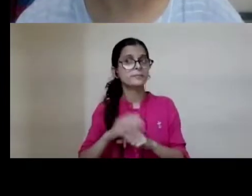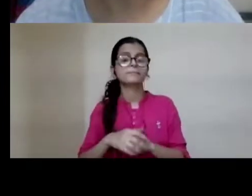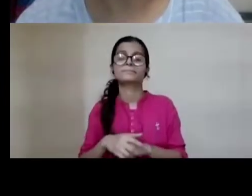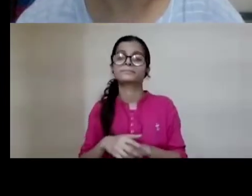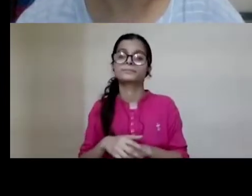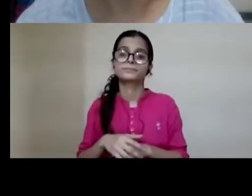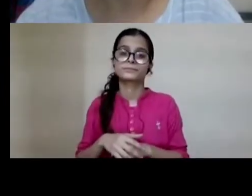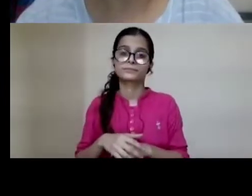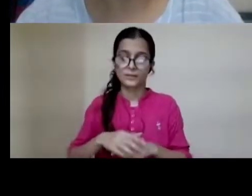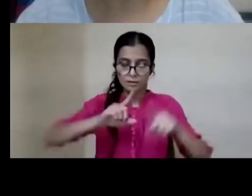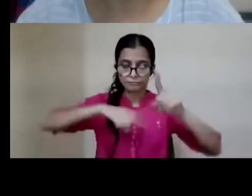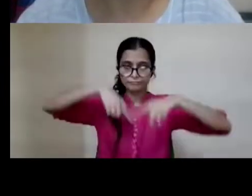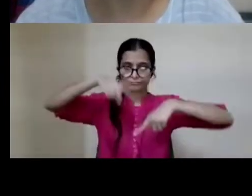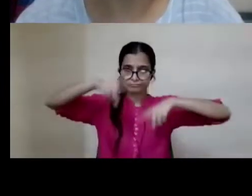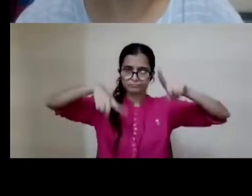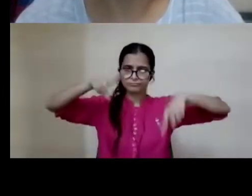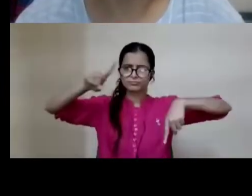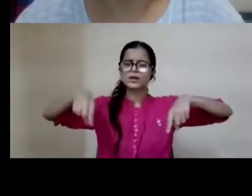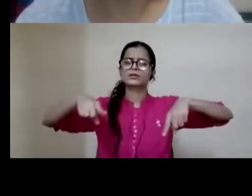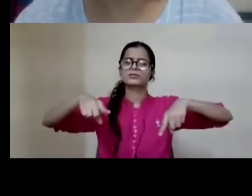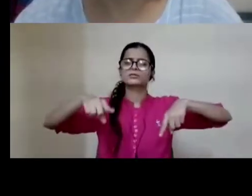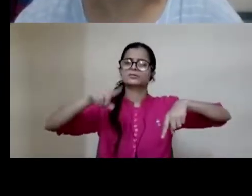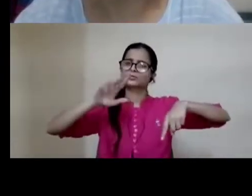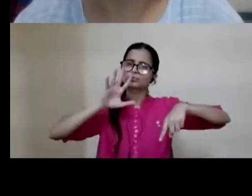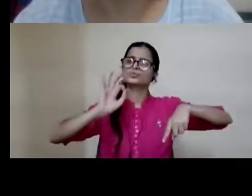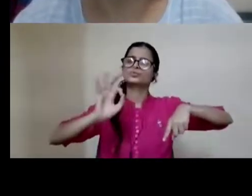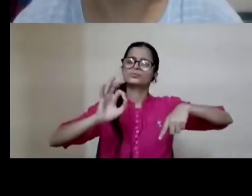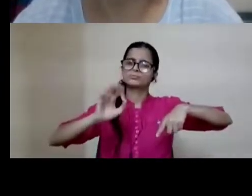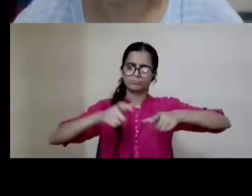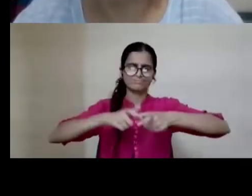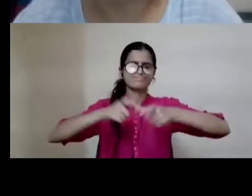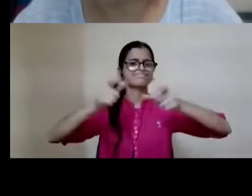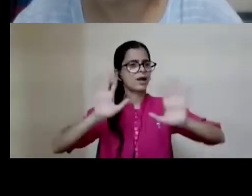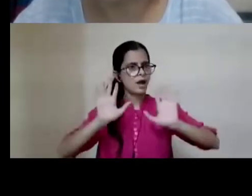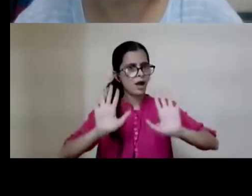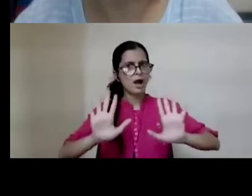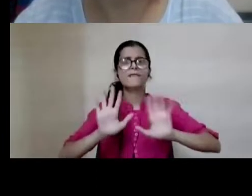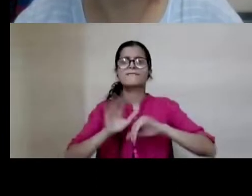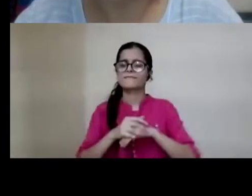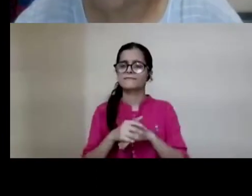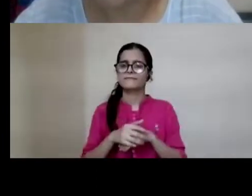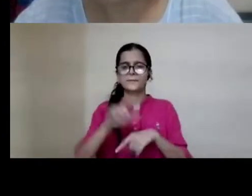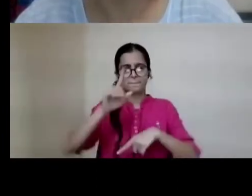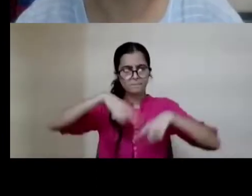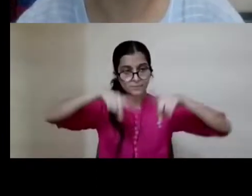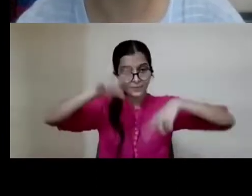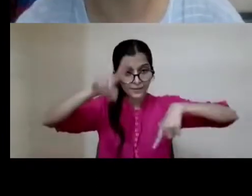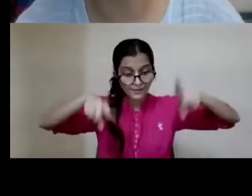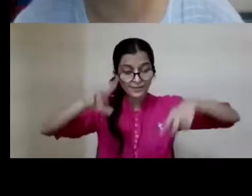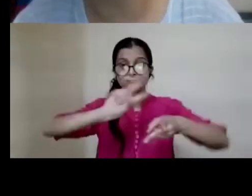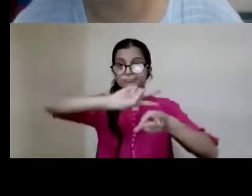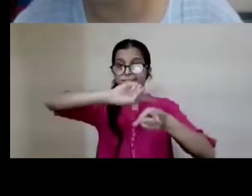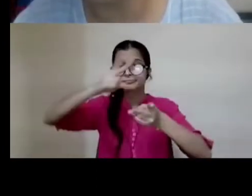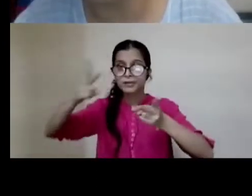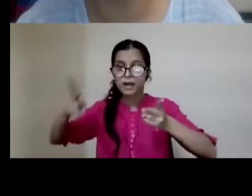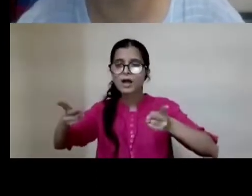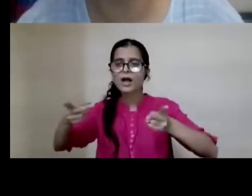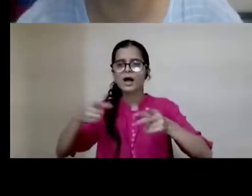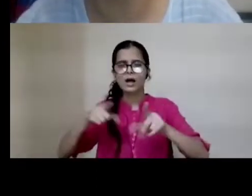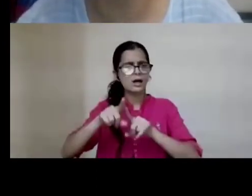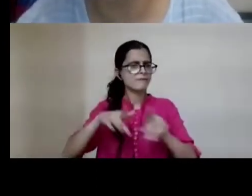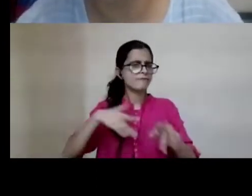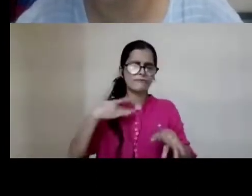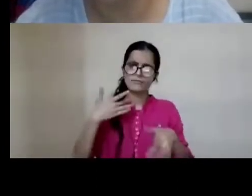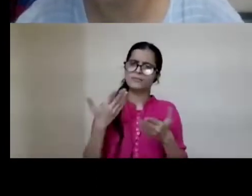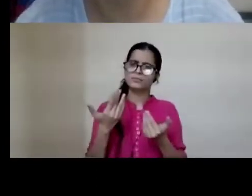woven in a more deep manner. And it's that diversity, once it is, I sort of feel that if these